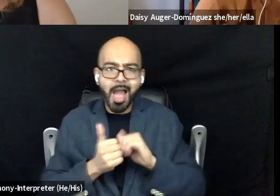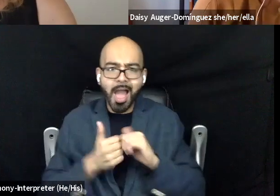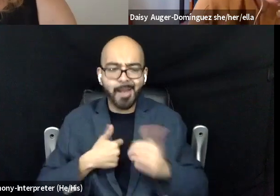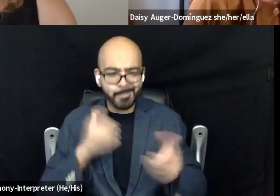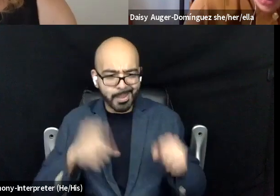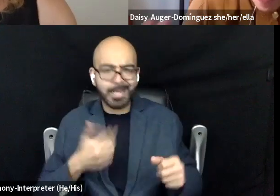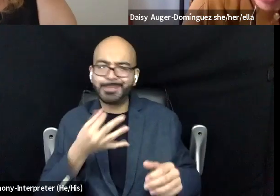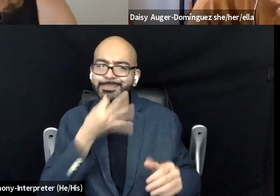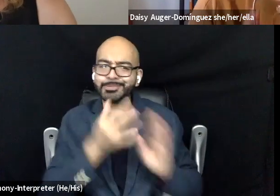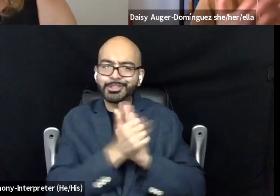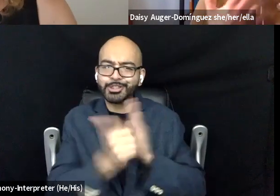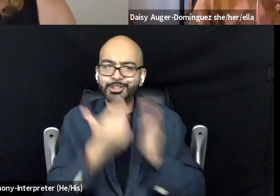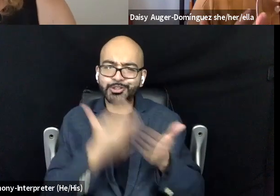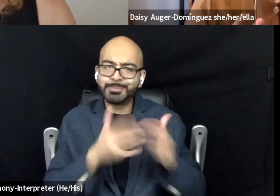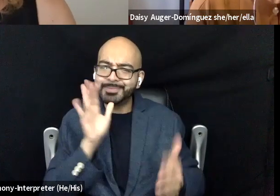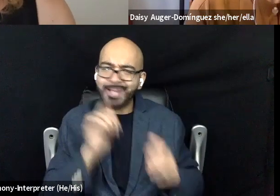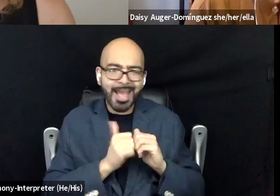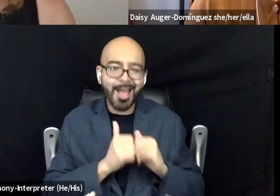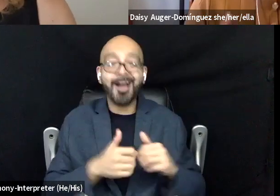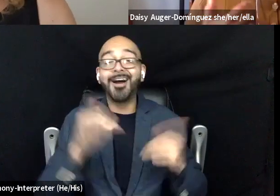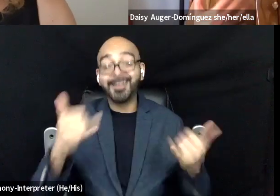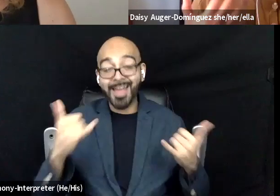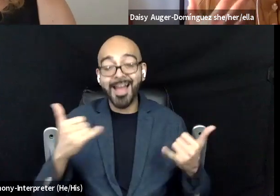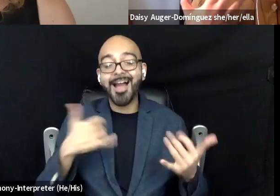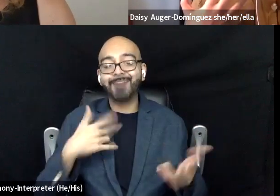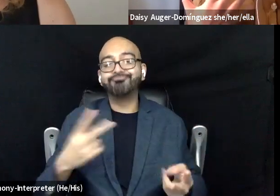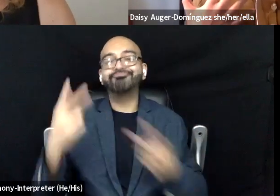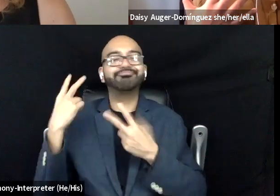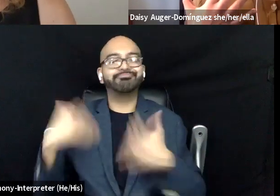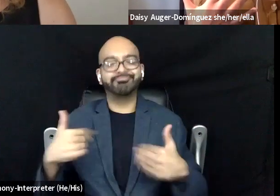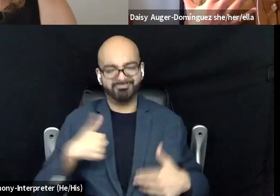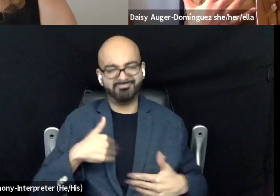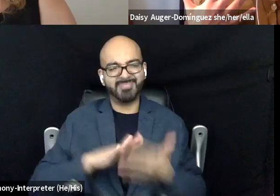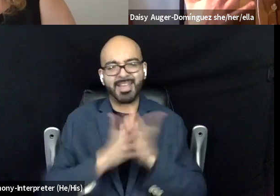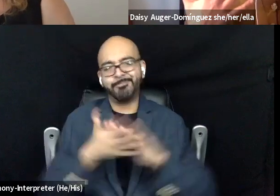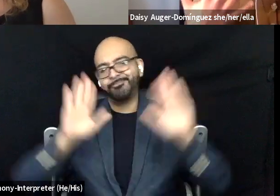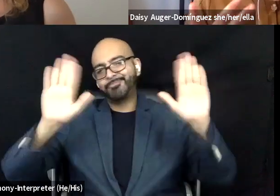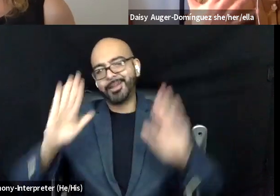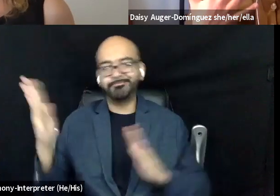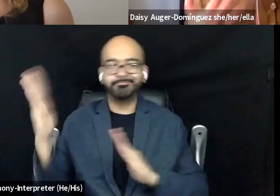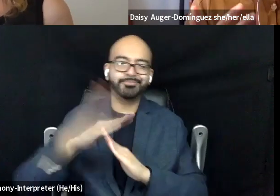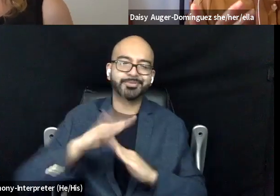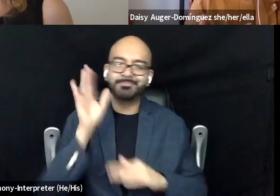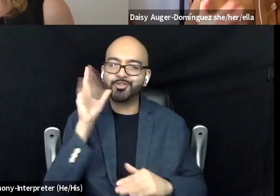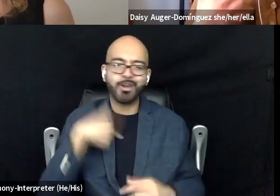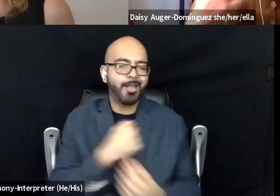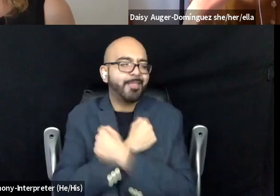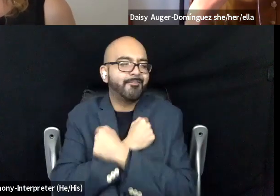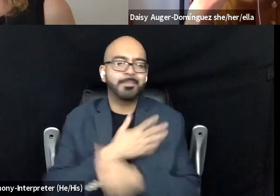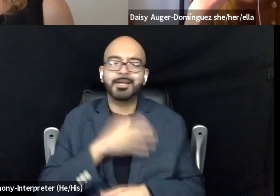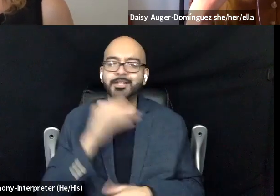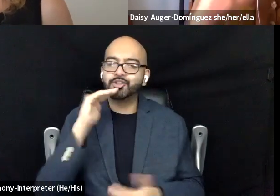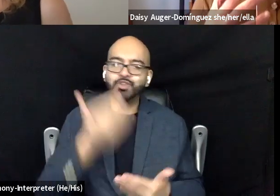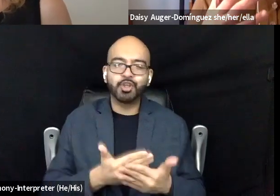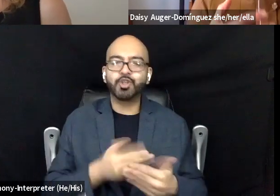I think I'm a really great mother. I love my daughter. But there's this light that she emanates.